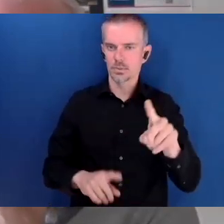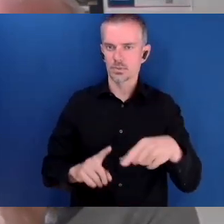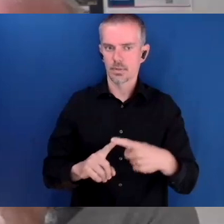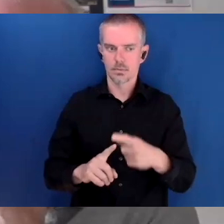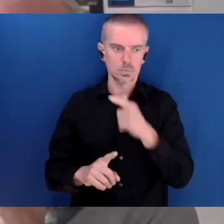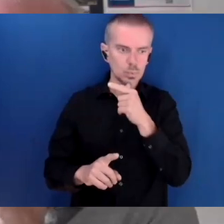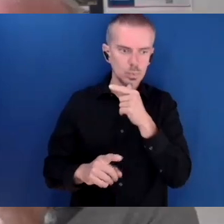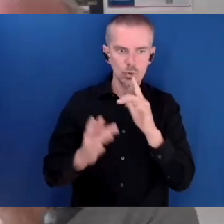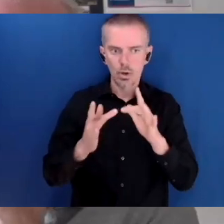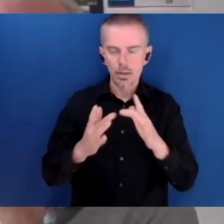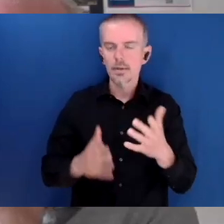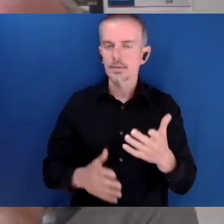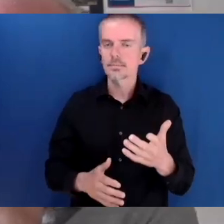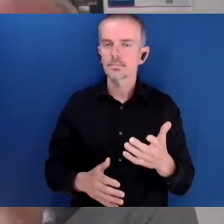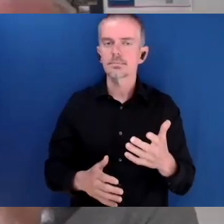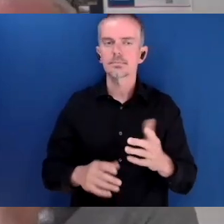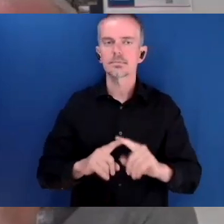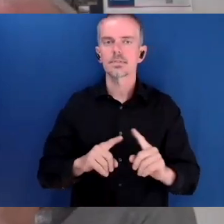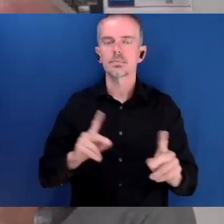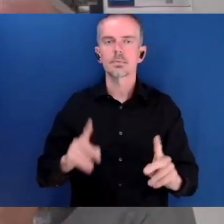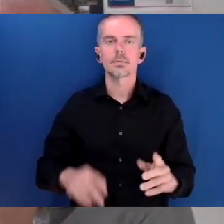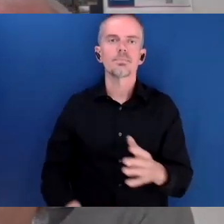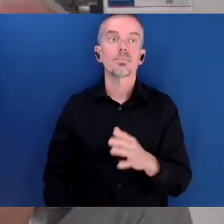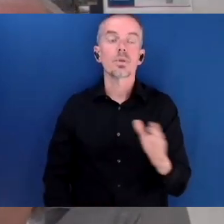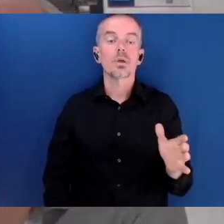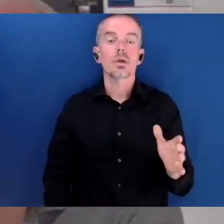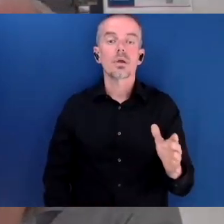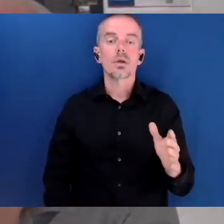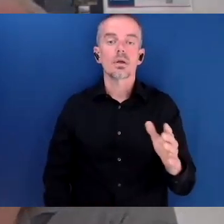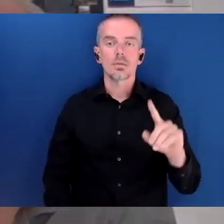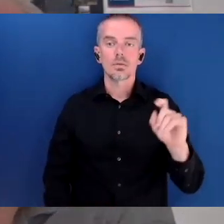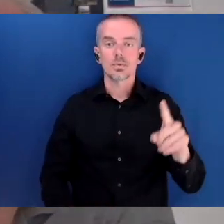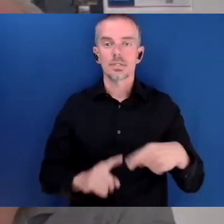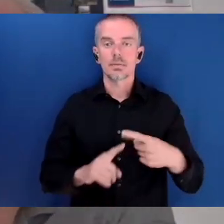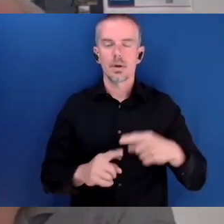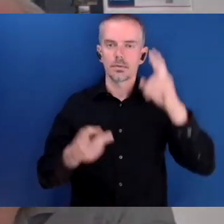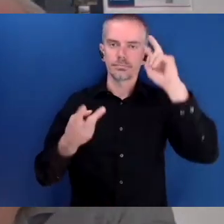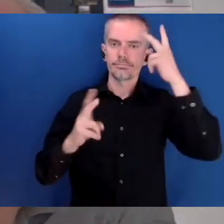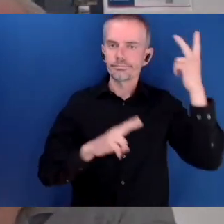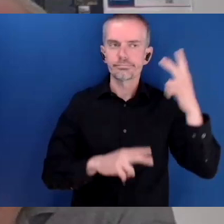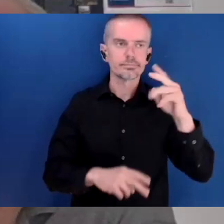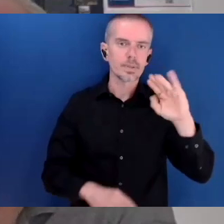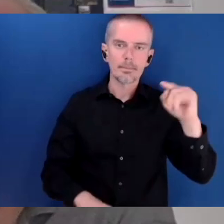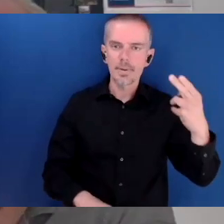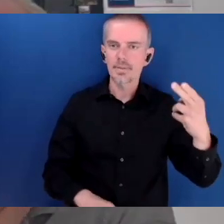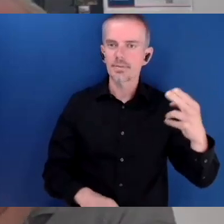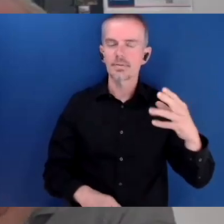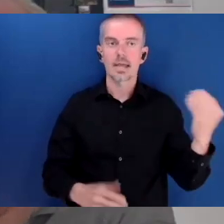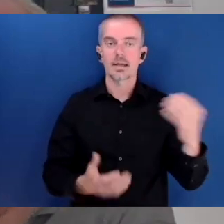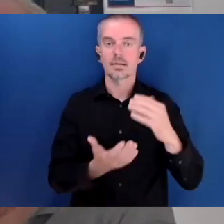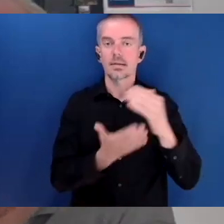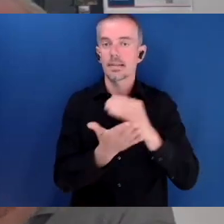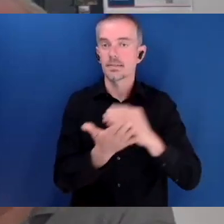contact different folks. And then I see the question about misconceptions and myths, and then lessons